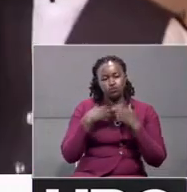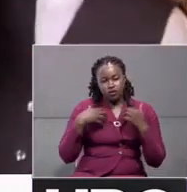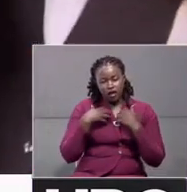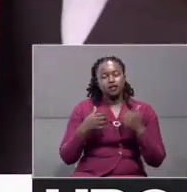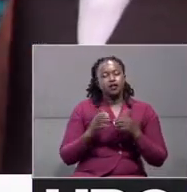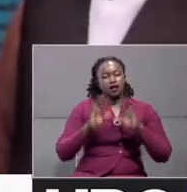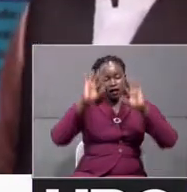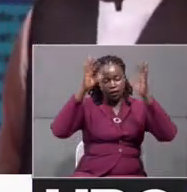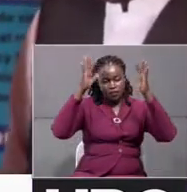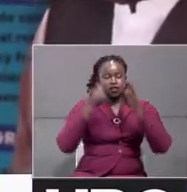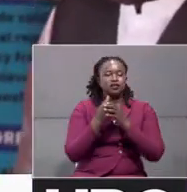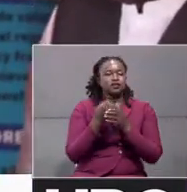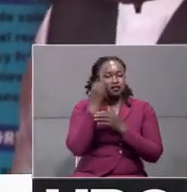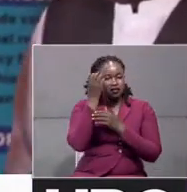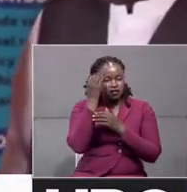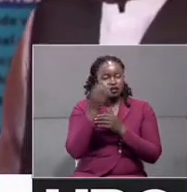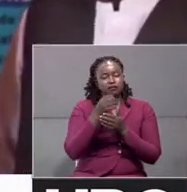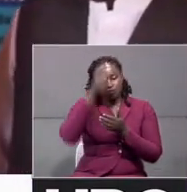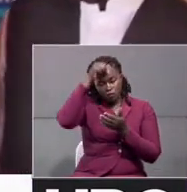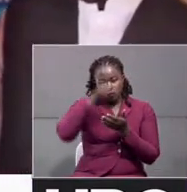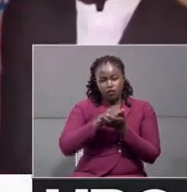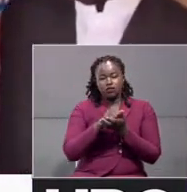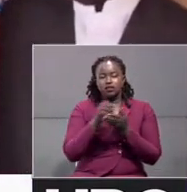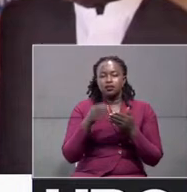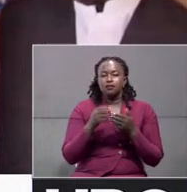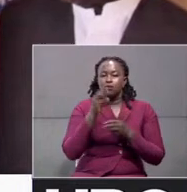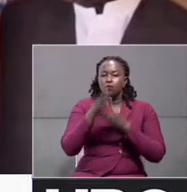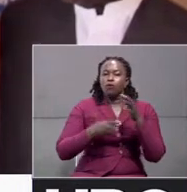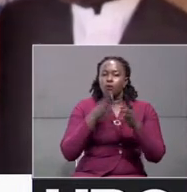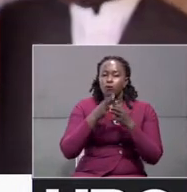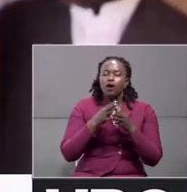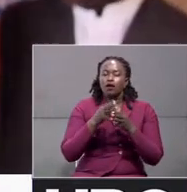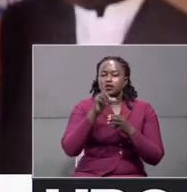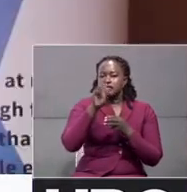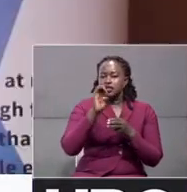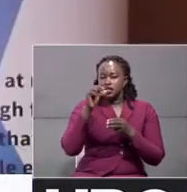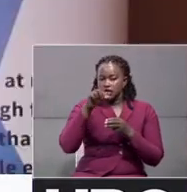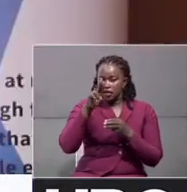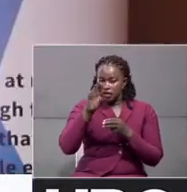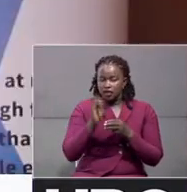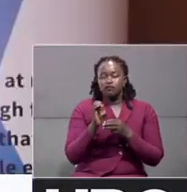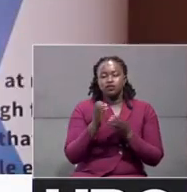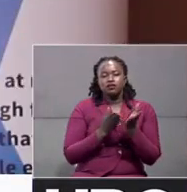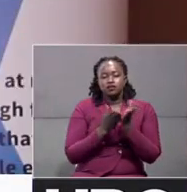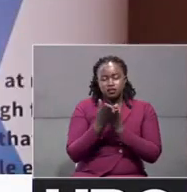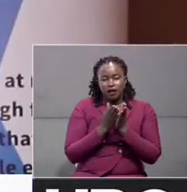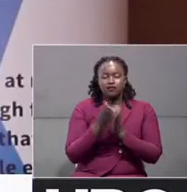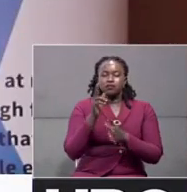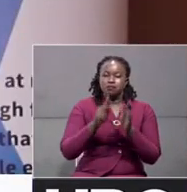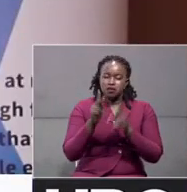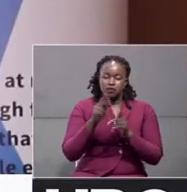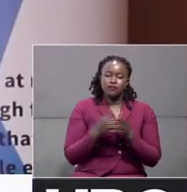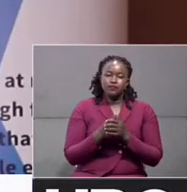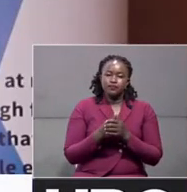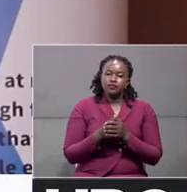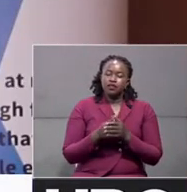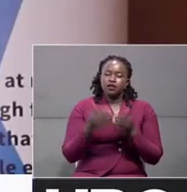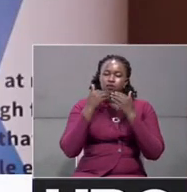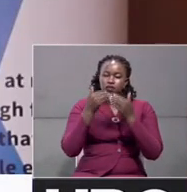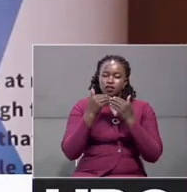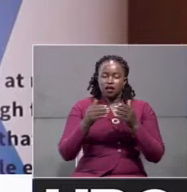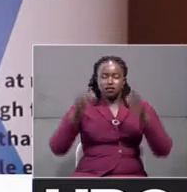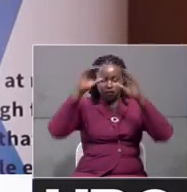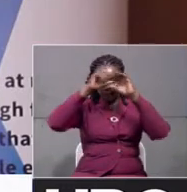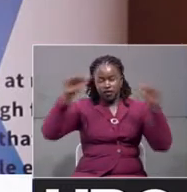appreciated the initiative of the Muslim World League in serving humanity. To thank His Excellency, the President of